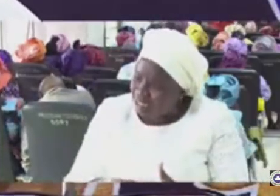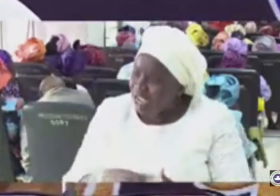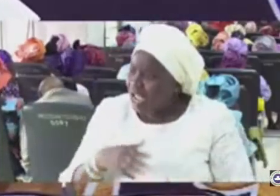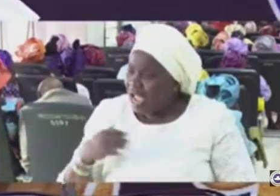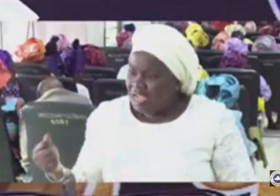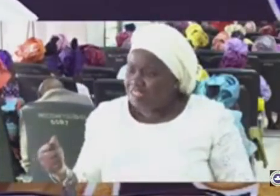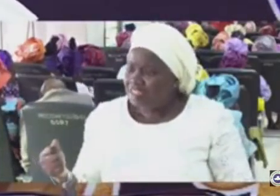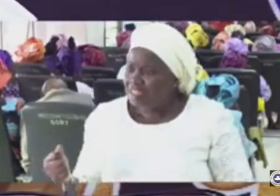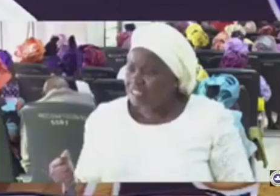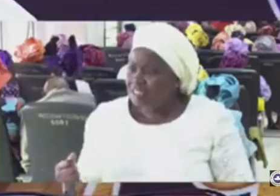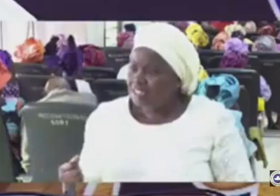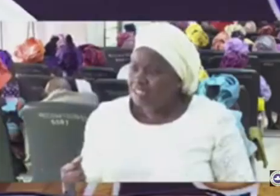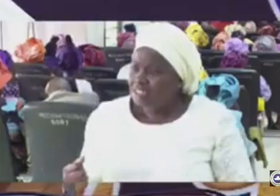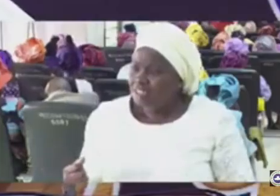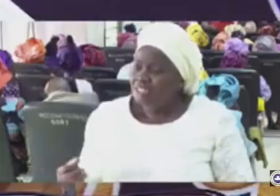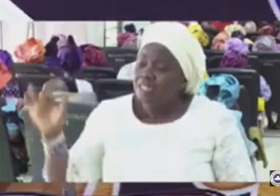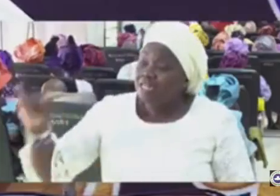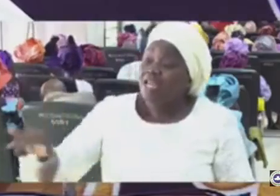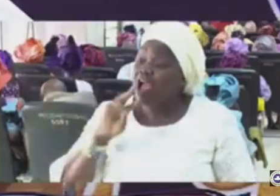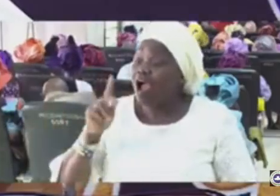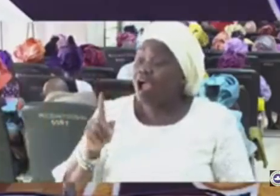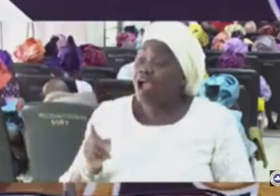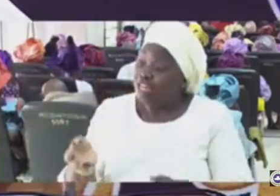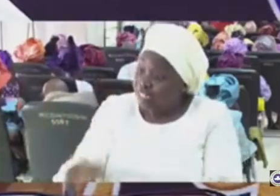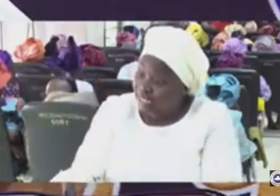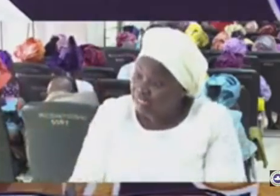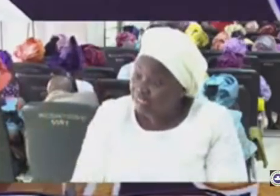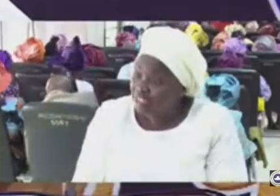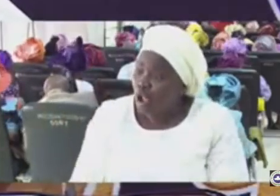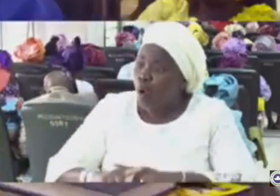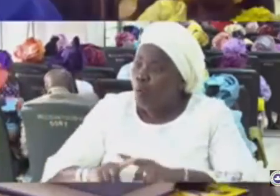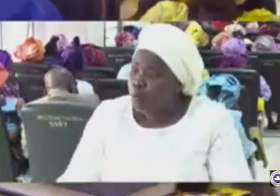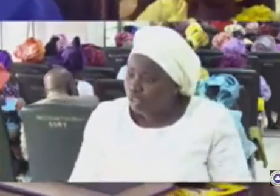I have nobody like him when he comes to praising me.